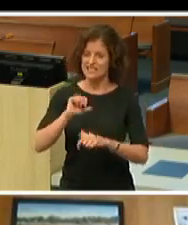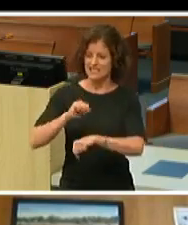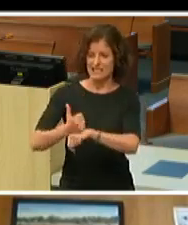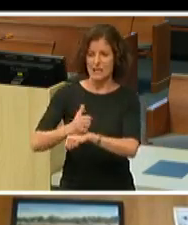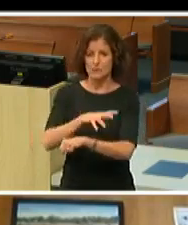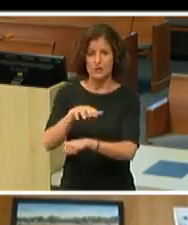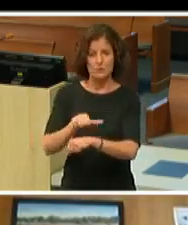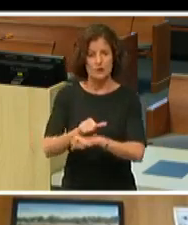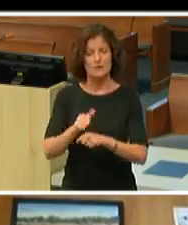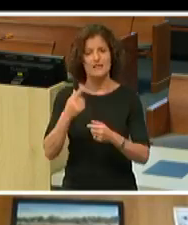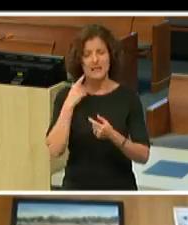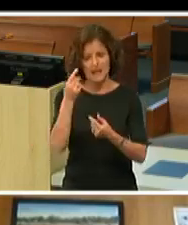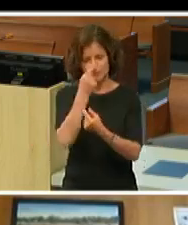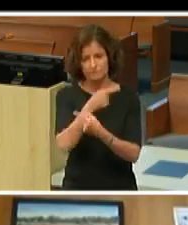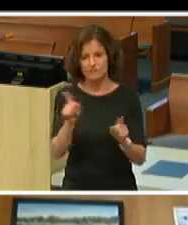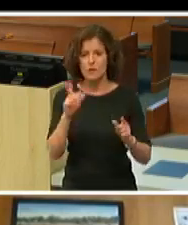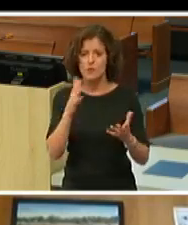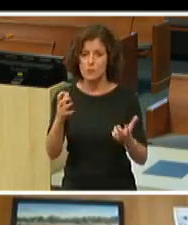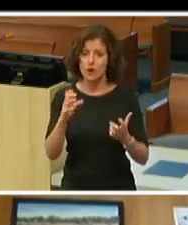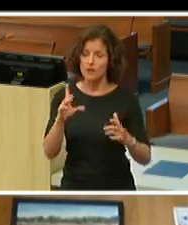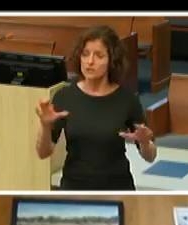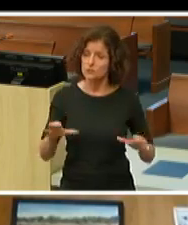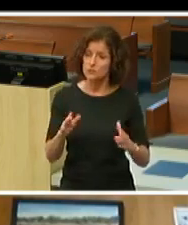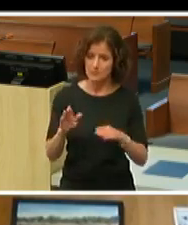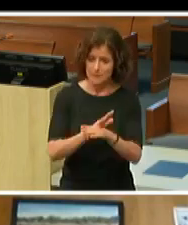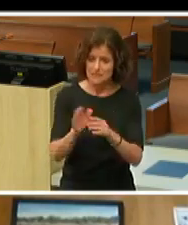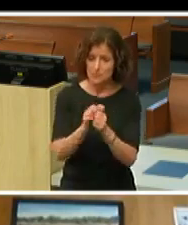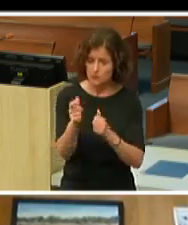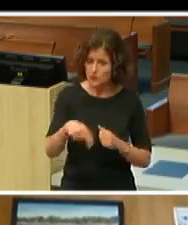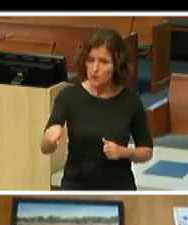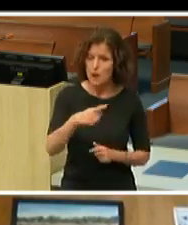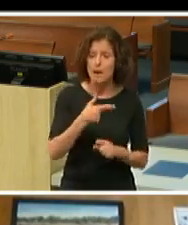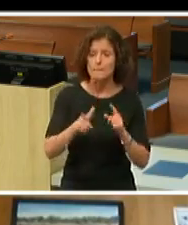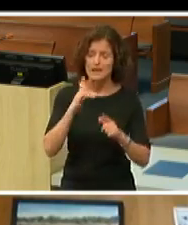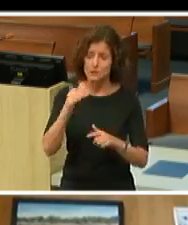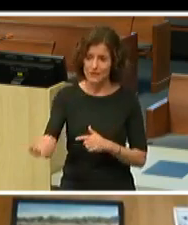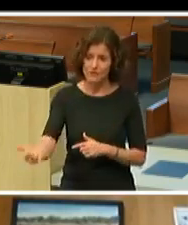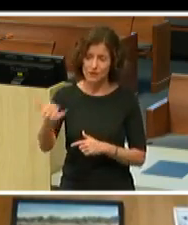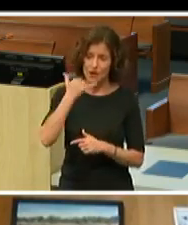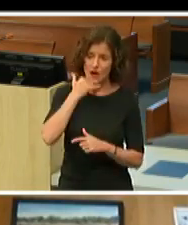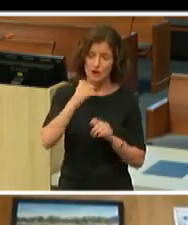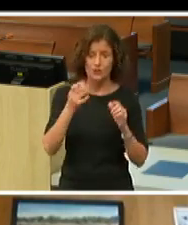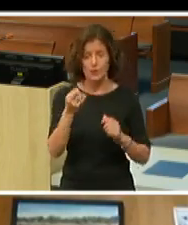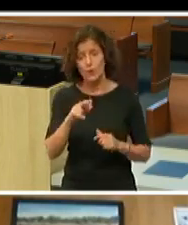the word out that we want to do business with you, but you need to pick a number and come back